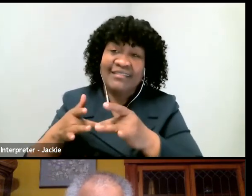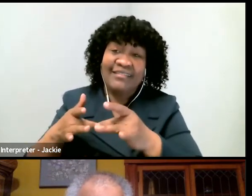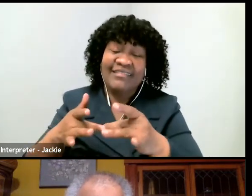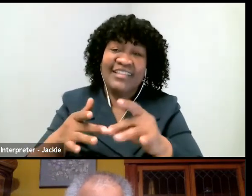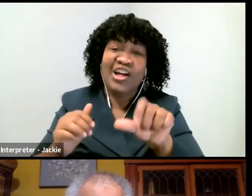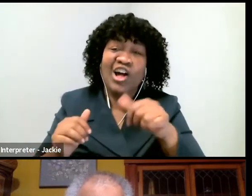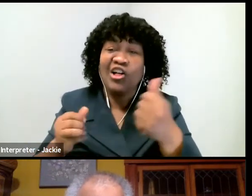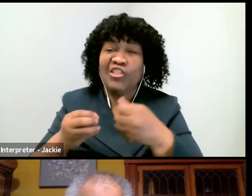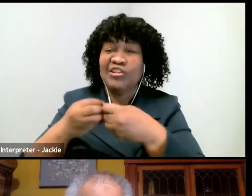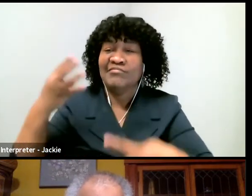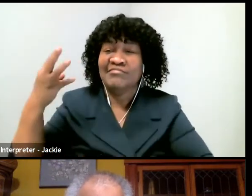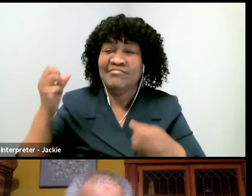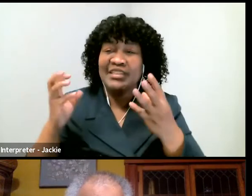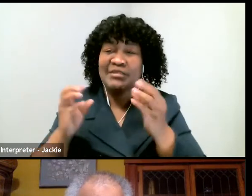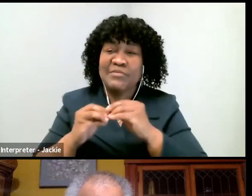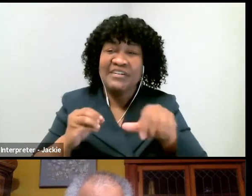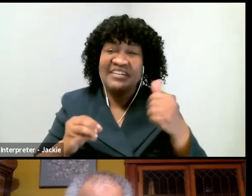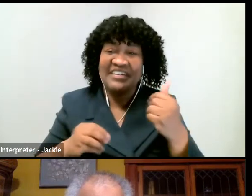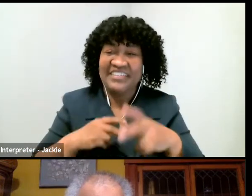numerous to, you know, to name,